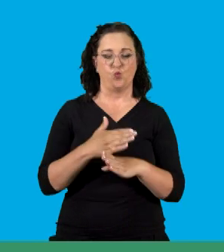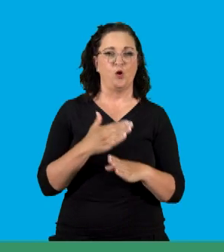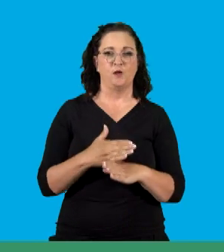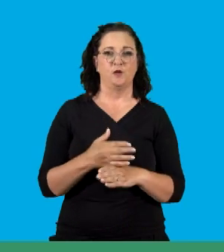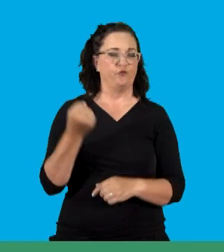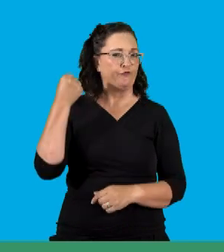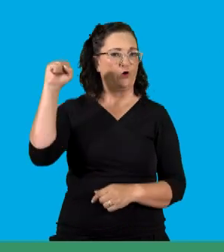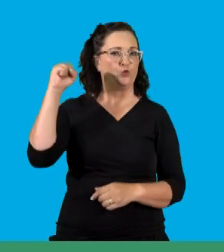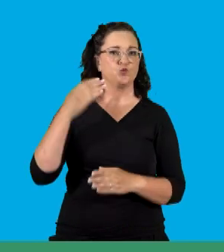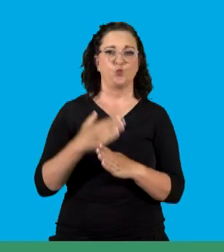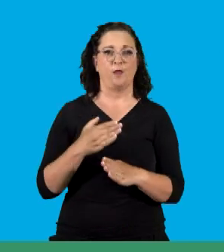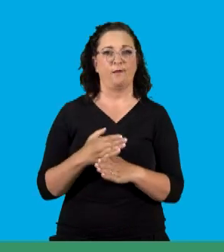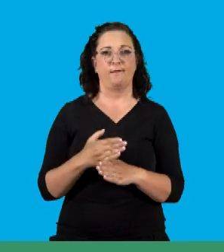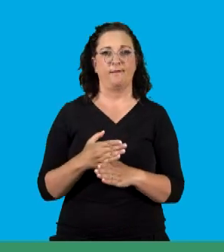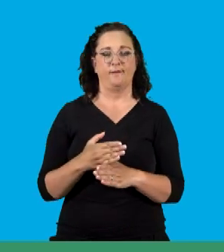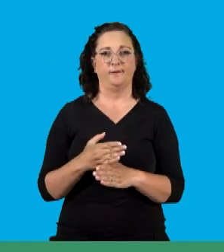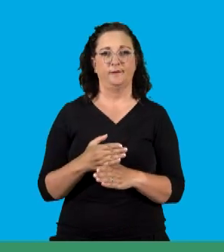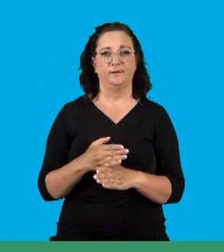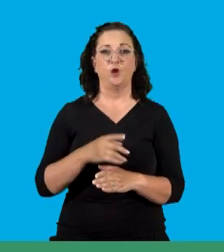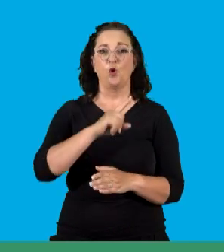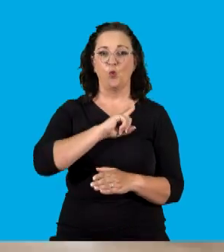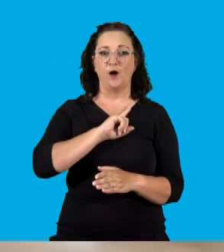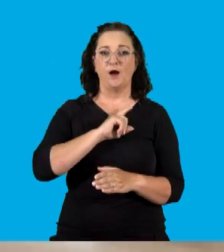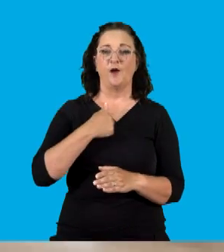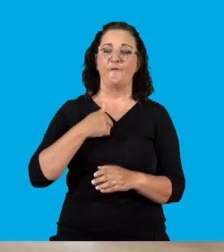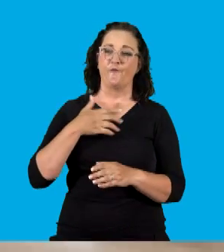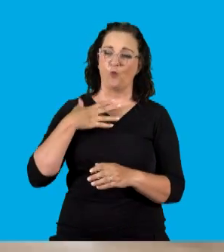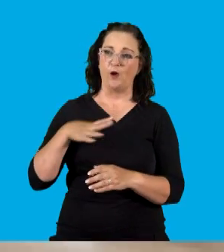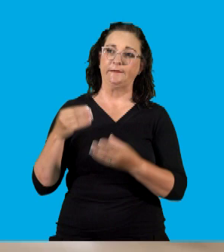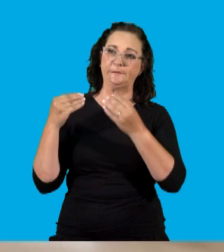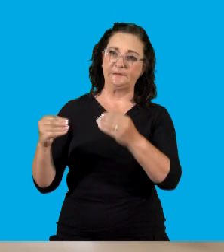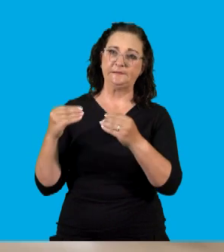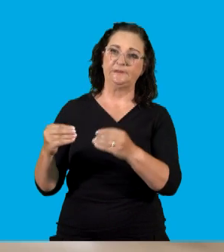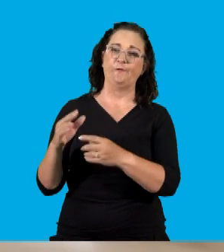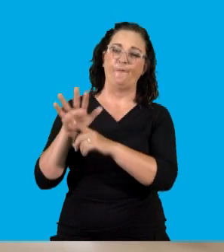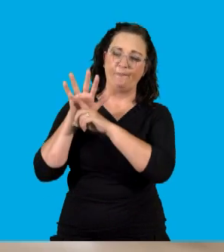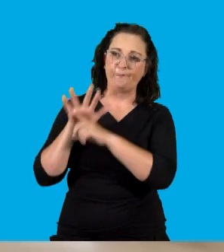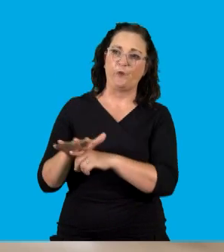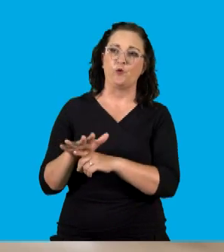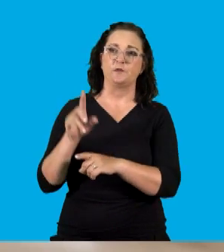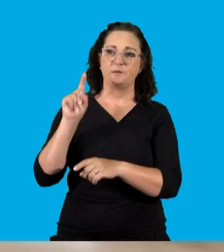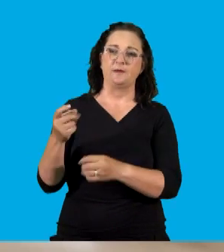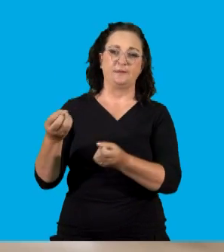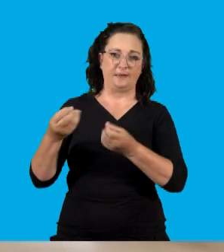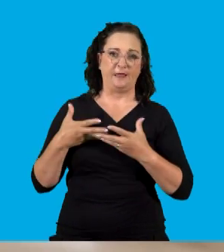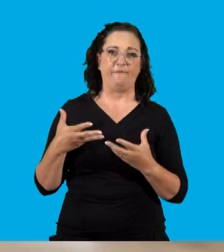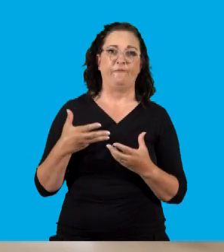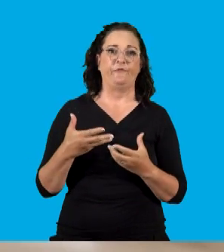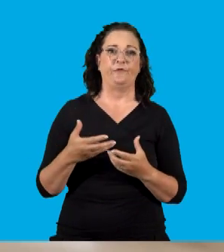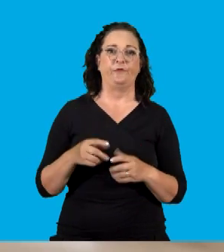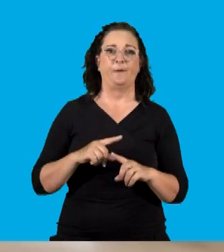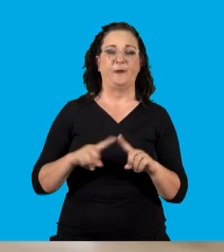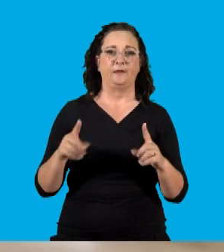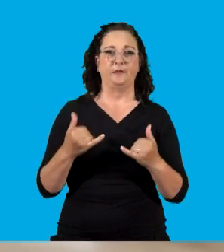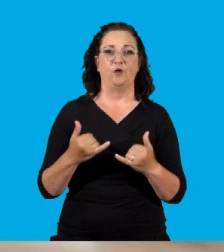not work, refuse to work on that particular day, so as to make sure that they force their employer to give into their demands, of which in